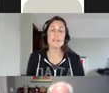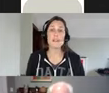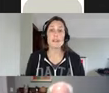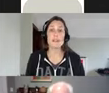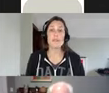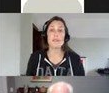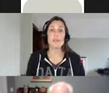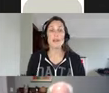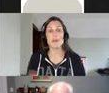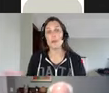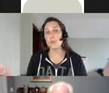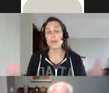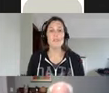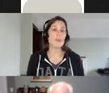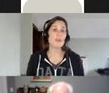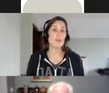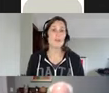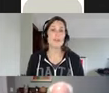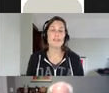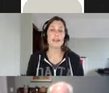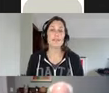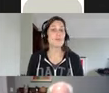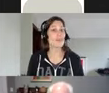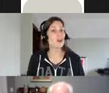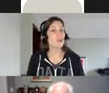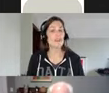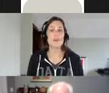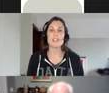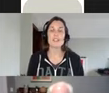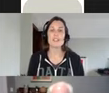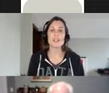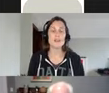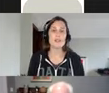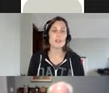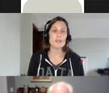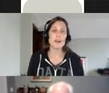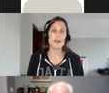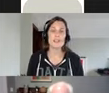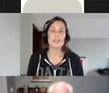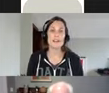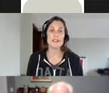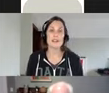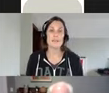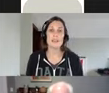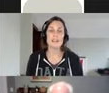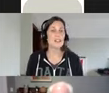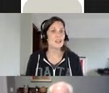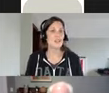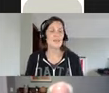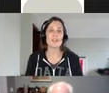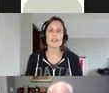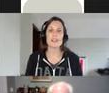once. I know quite a few people who live in houses where they alternate which church they go to on Sundays